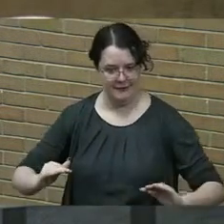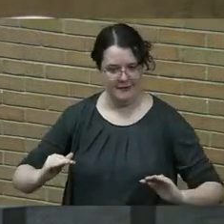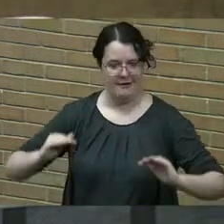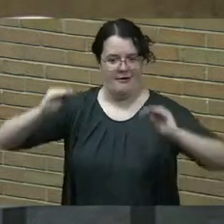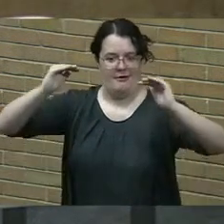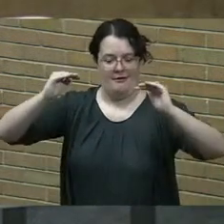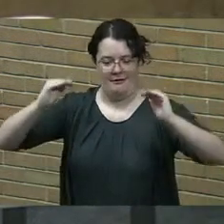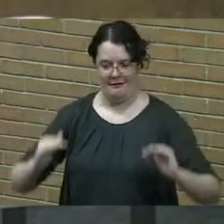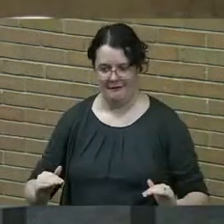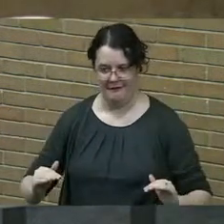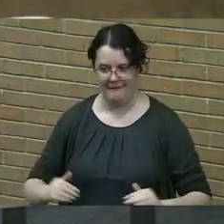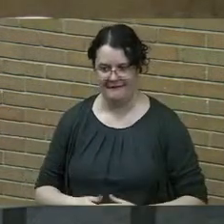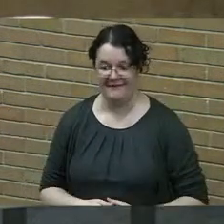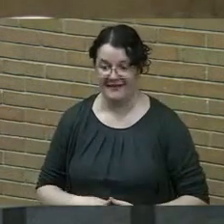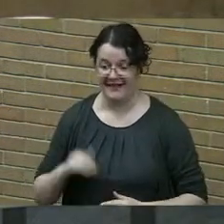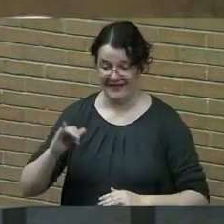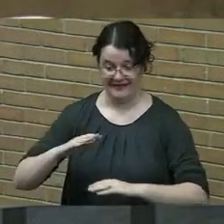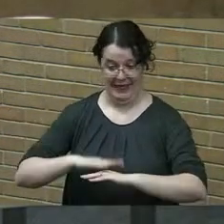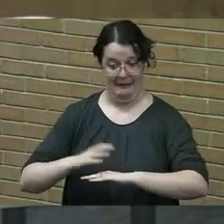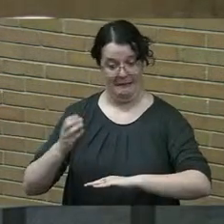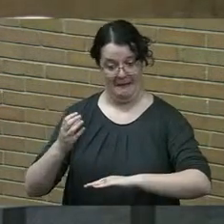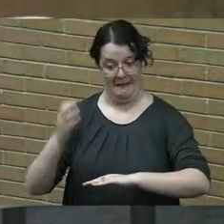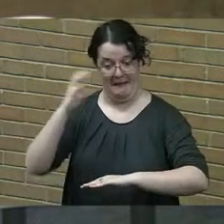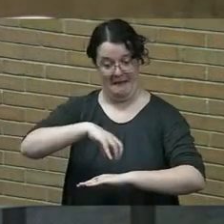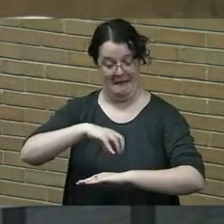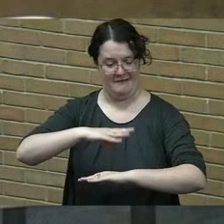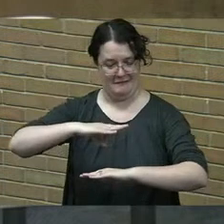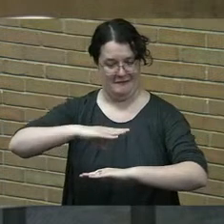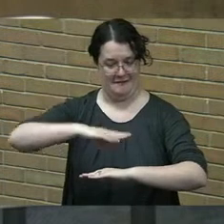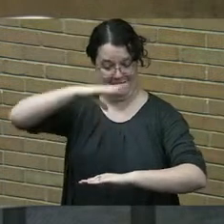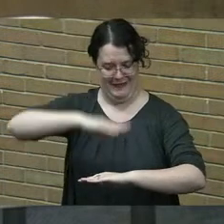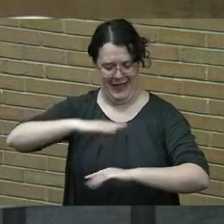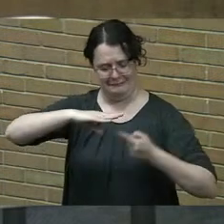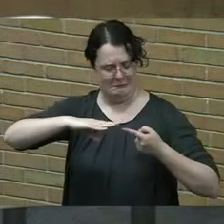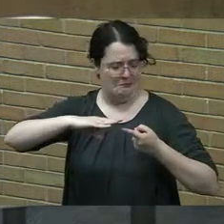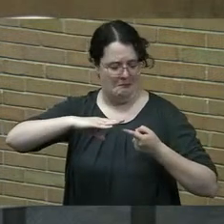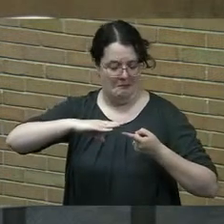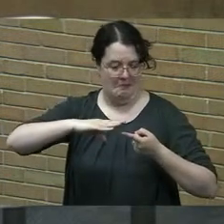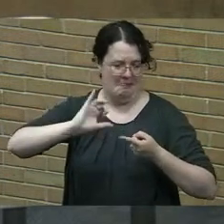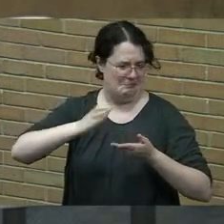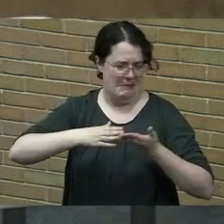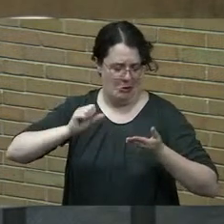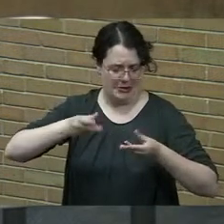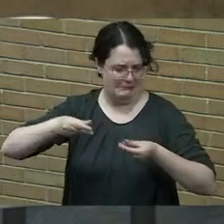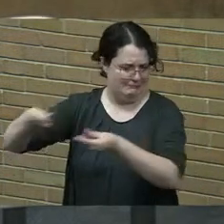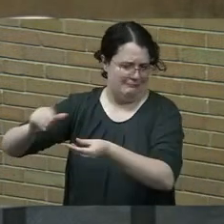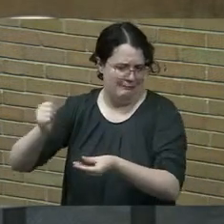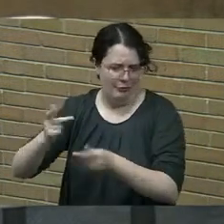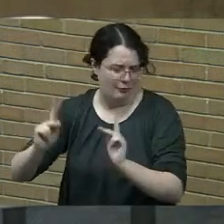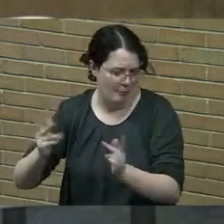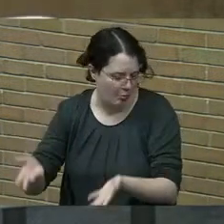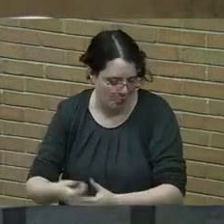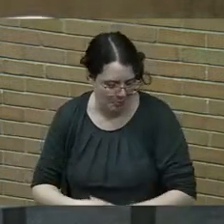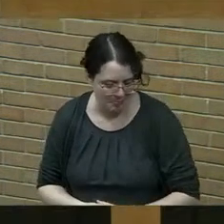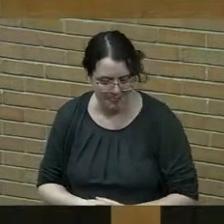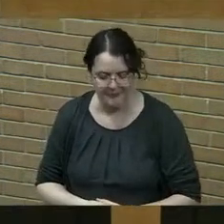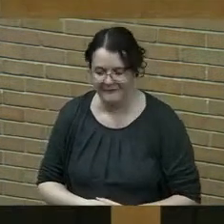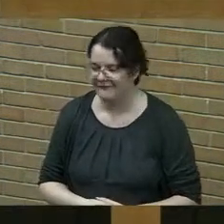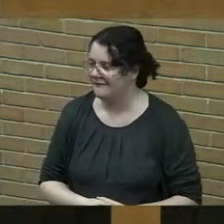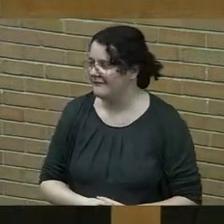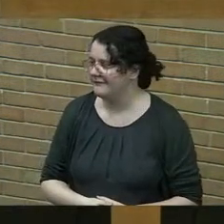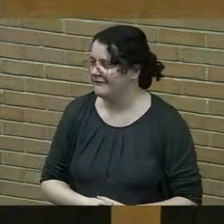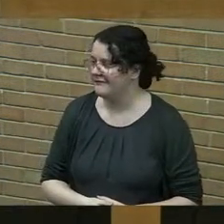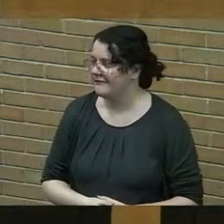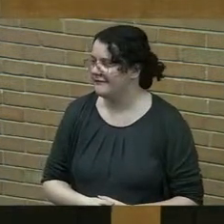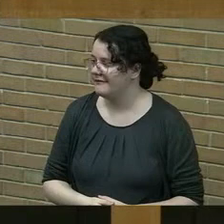those tabletop ones can be dispersed to other folks in the town to help the, Good.